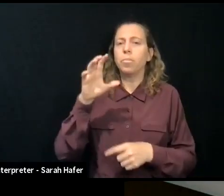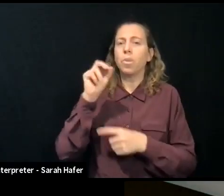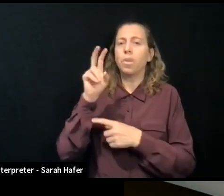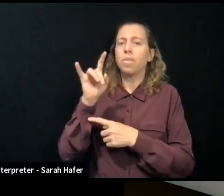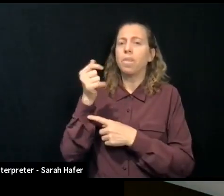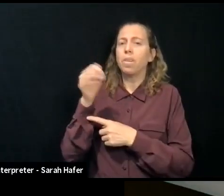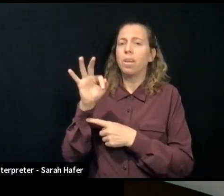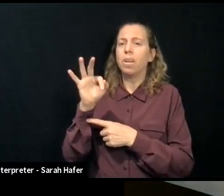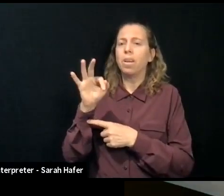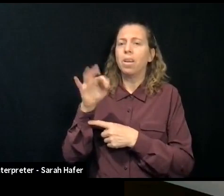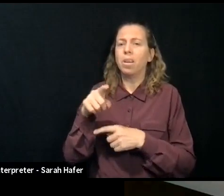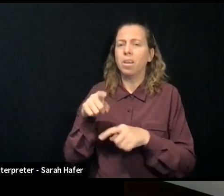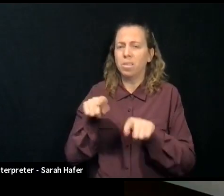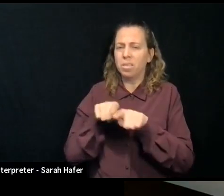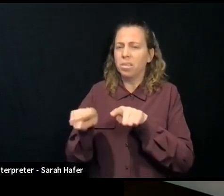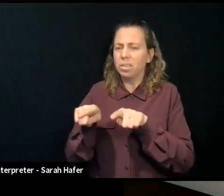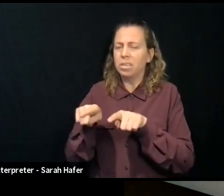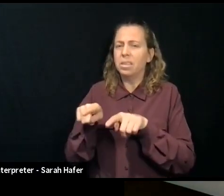year?